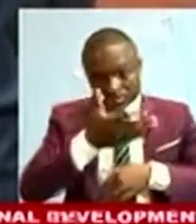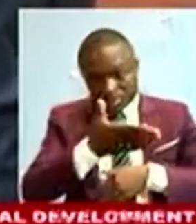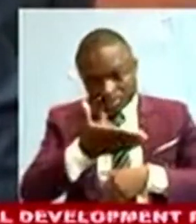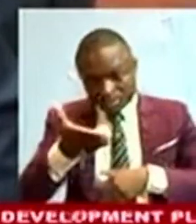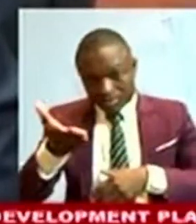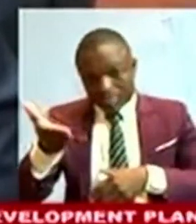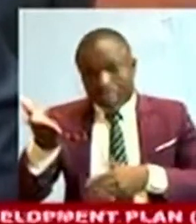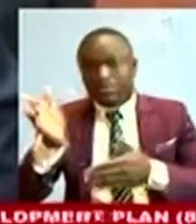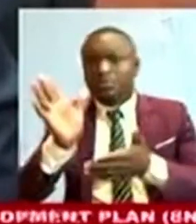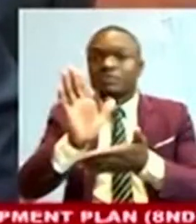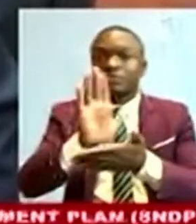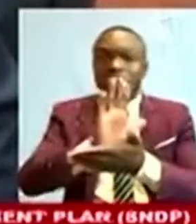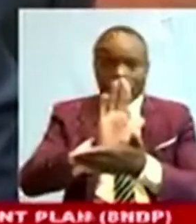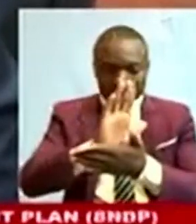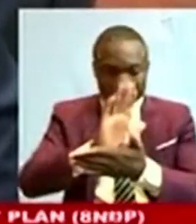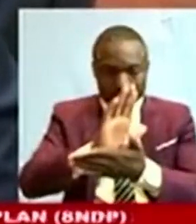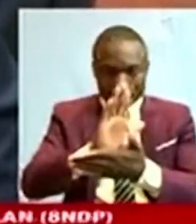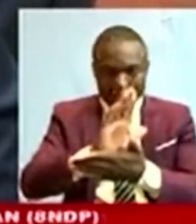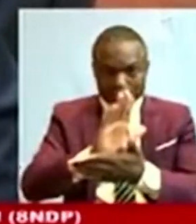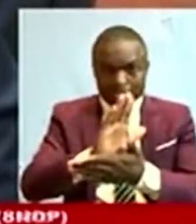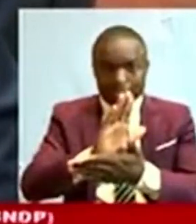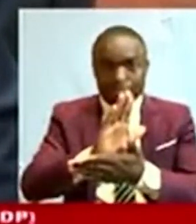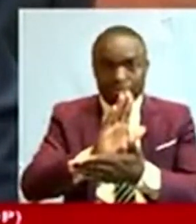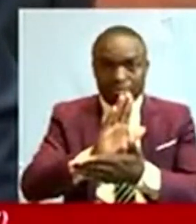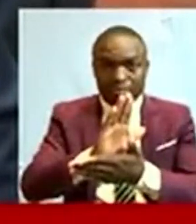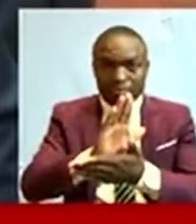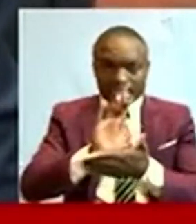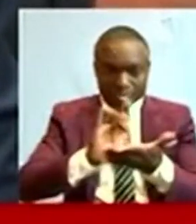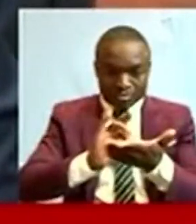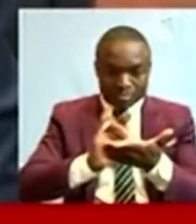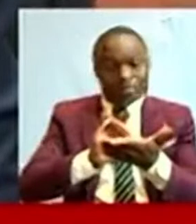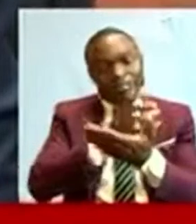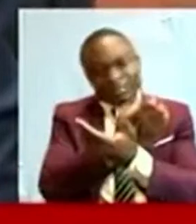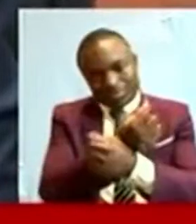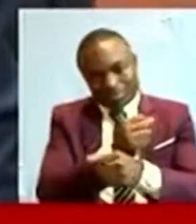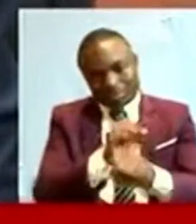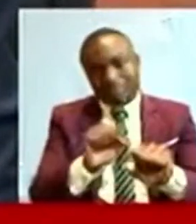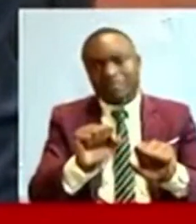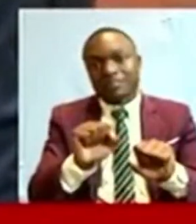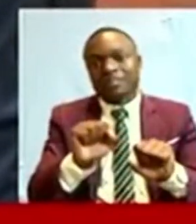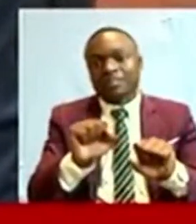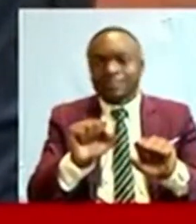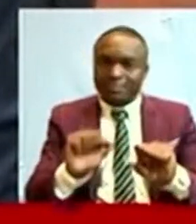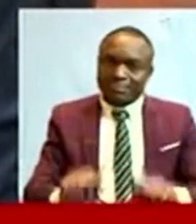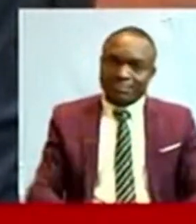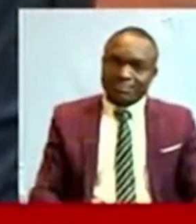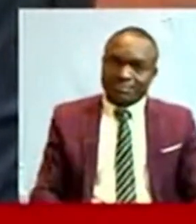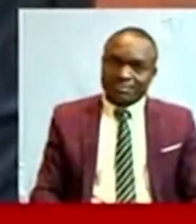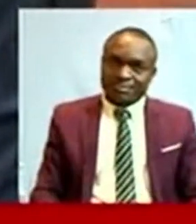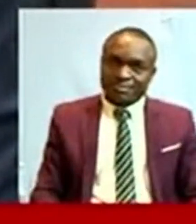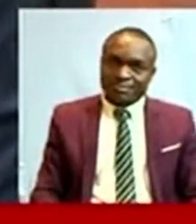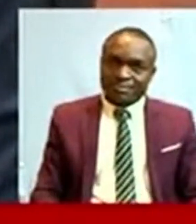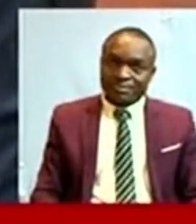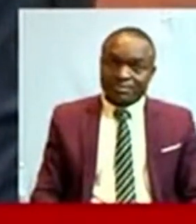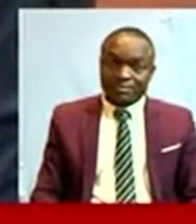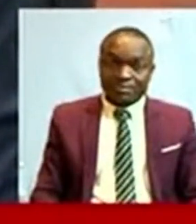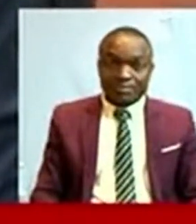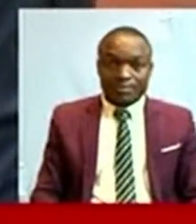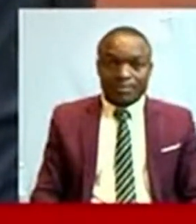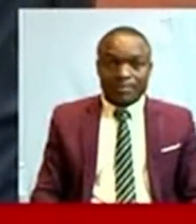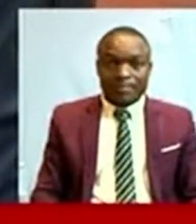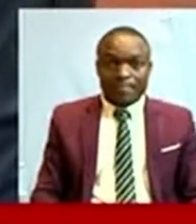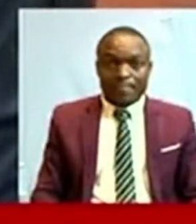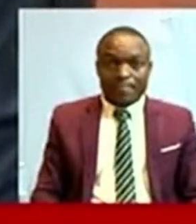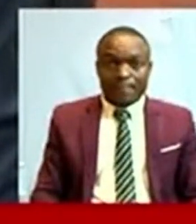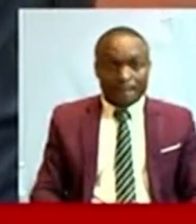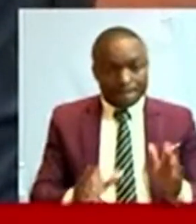completing their treatment and they are cured. And then I saw that the cancer